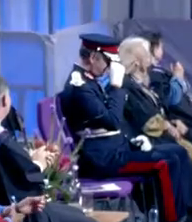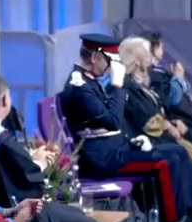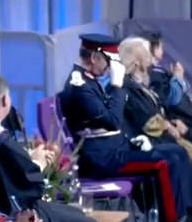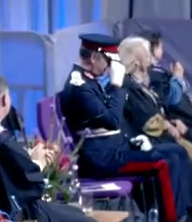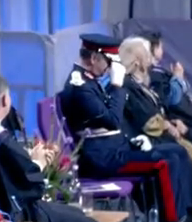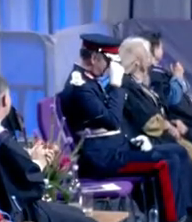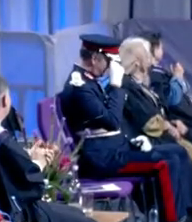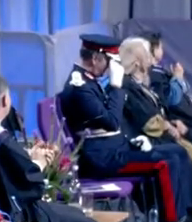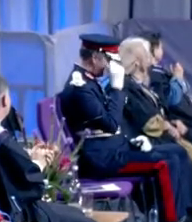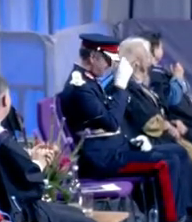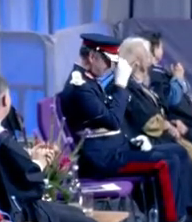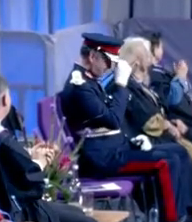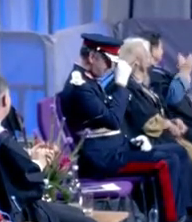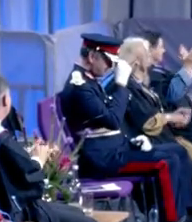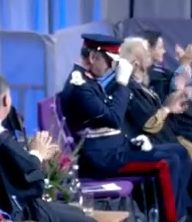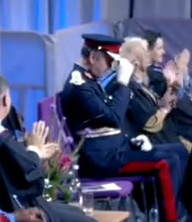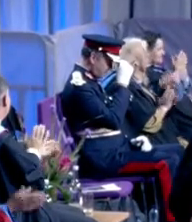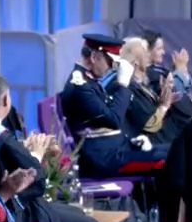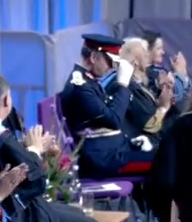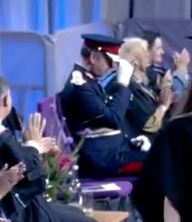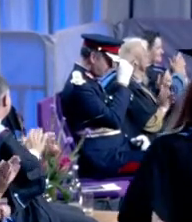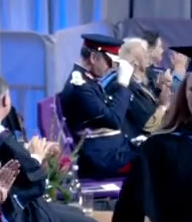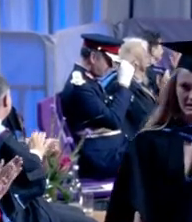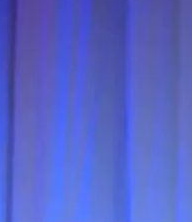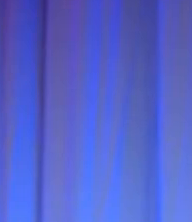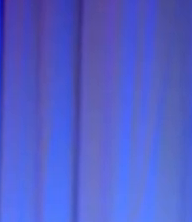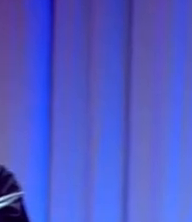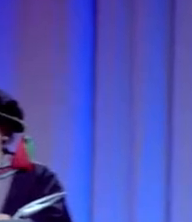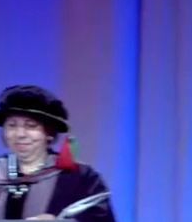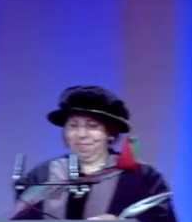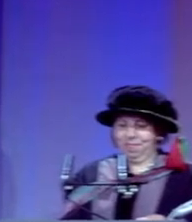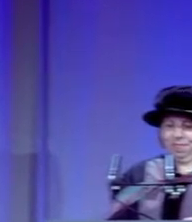Journalism, Deanna Rowley.